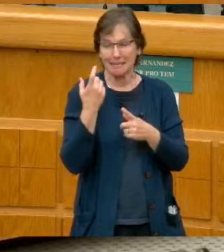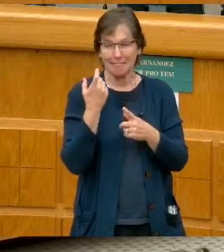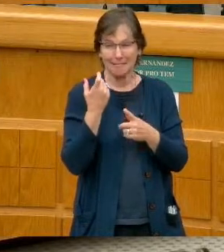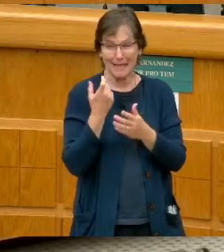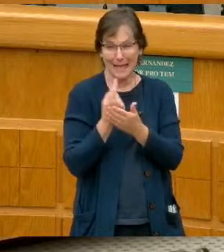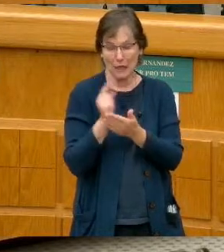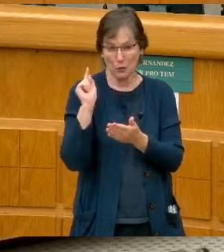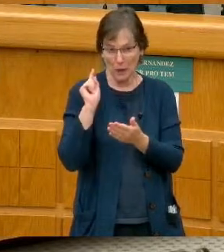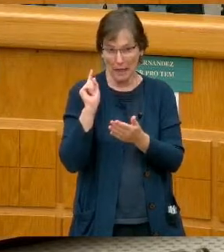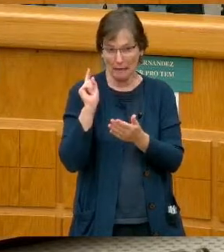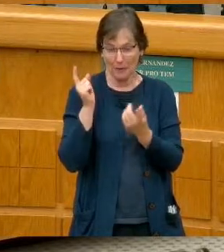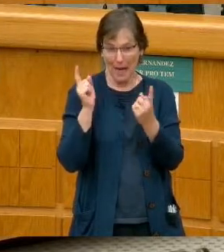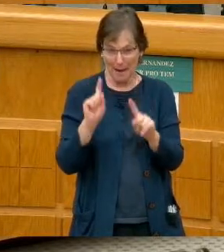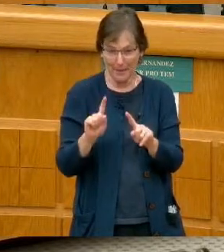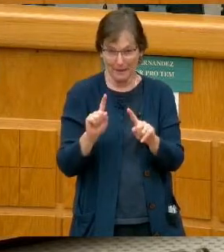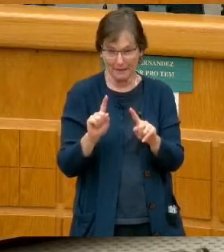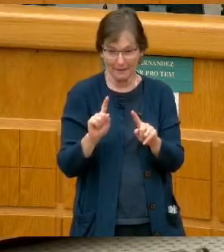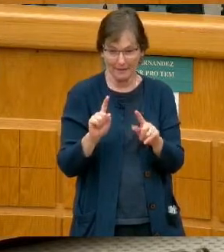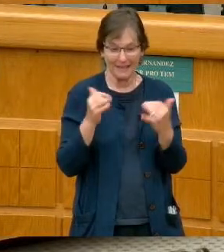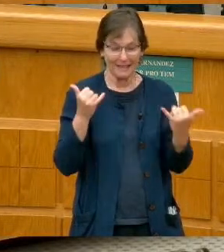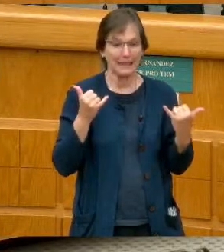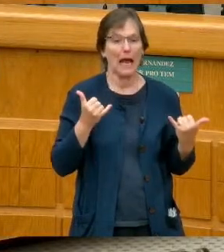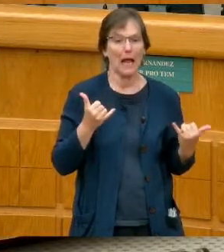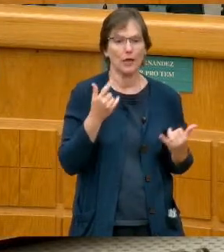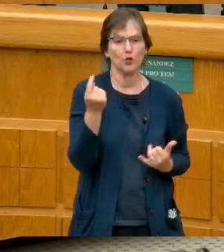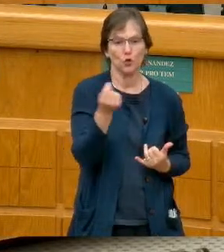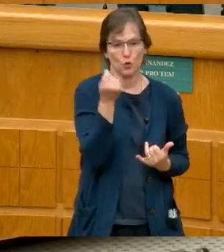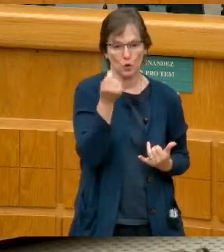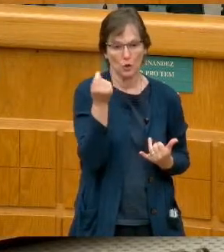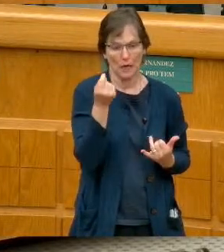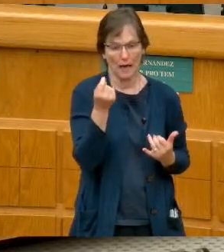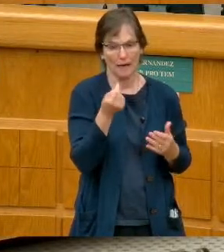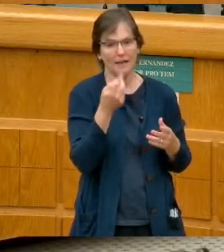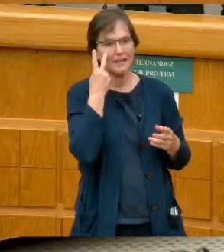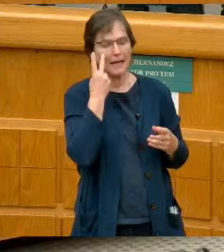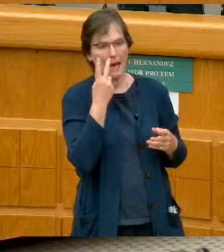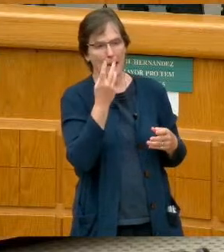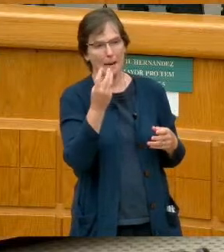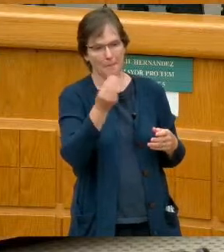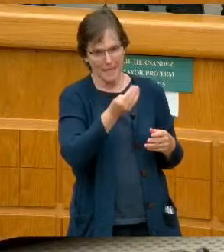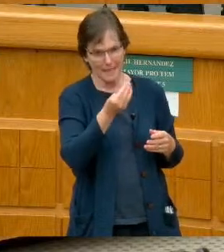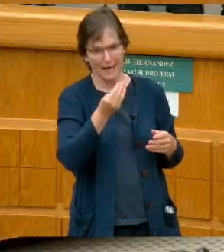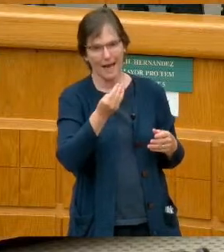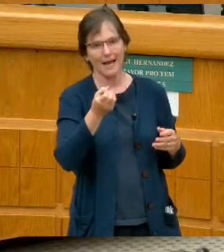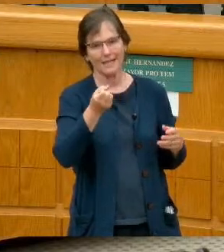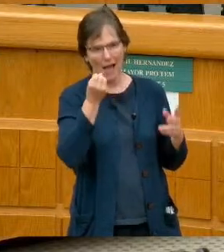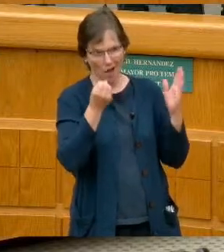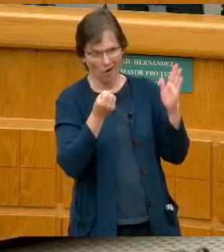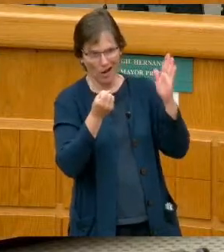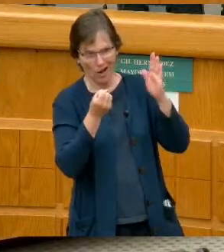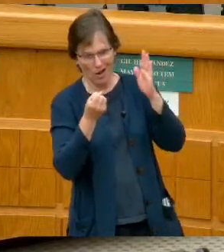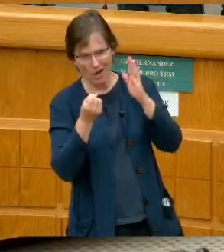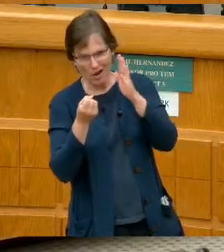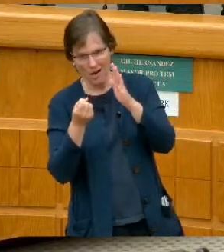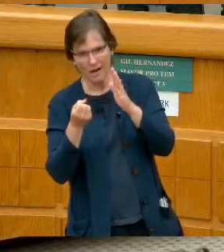days. This is Tuesday, Monday, Sunday, Saturday, and then last